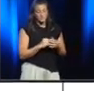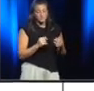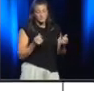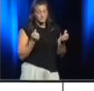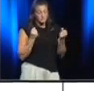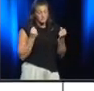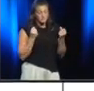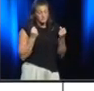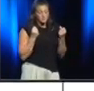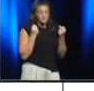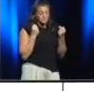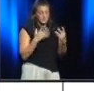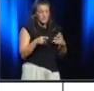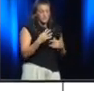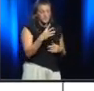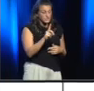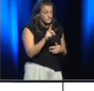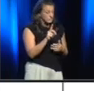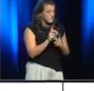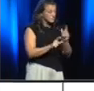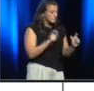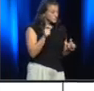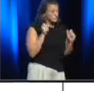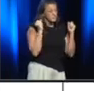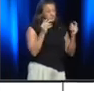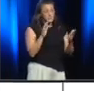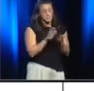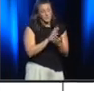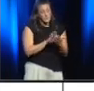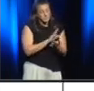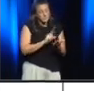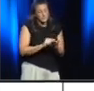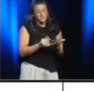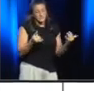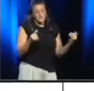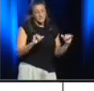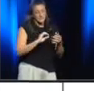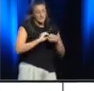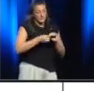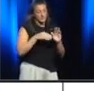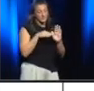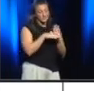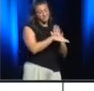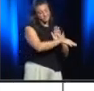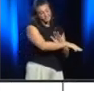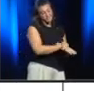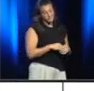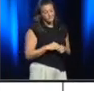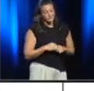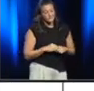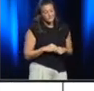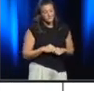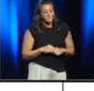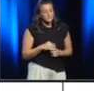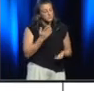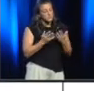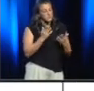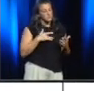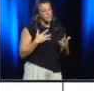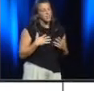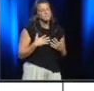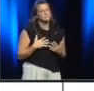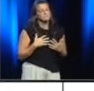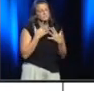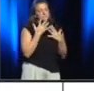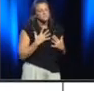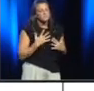PhDs, and a large number of papers. So you might think that's not particularly inspiring, and it's in fact a little bit depressing. But